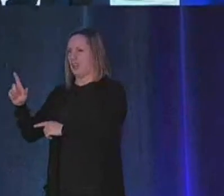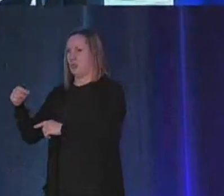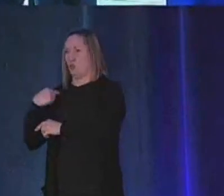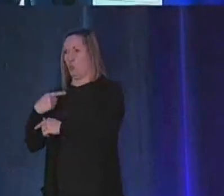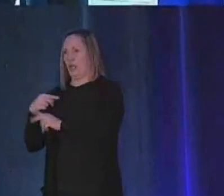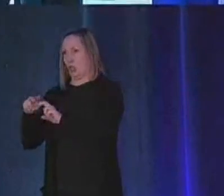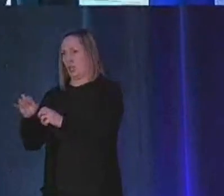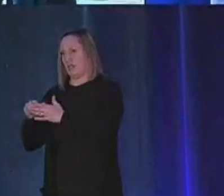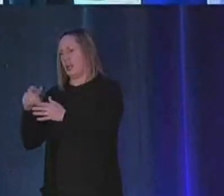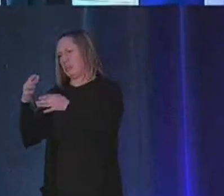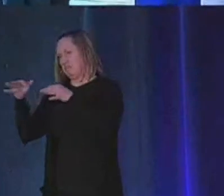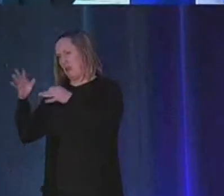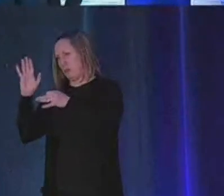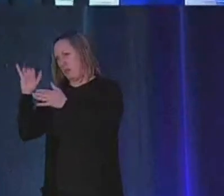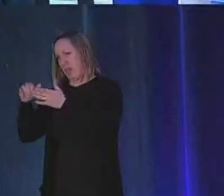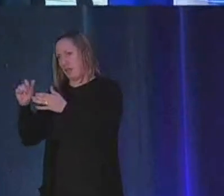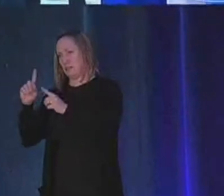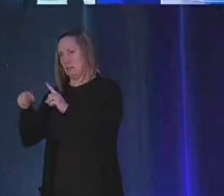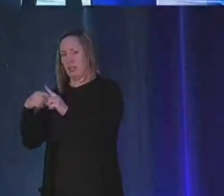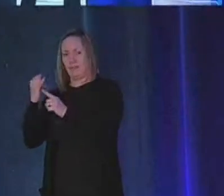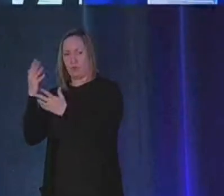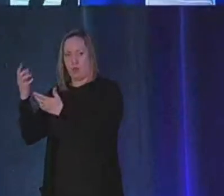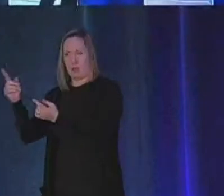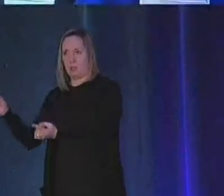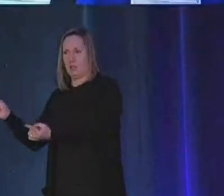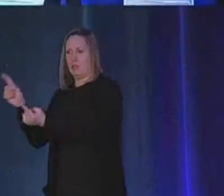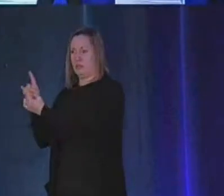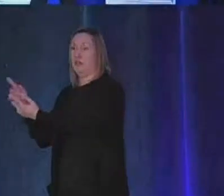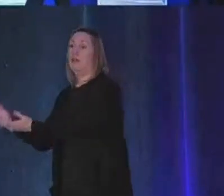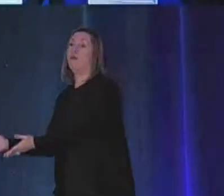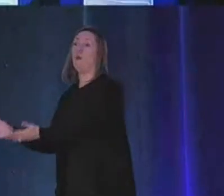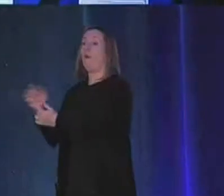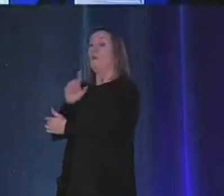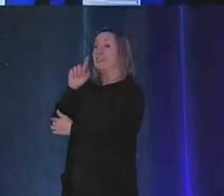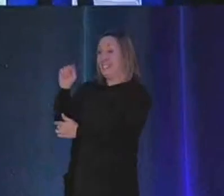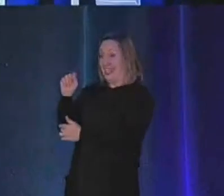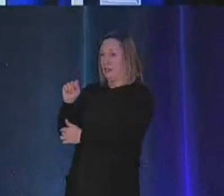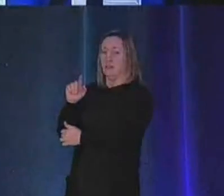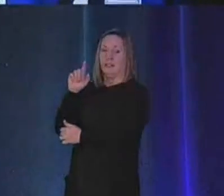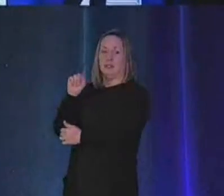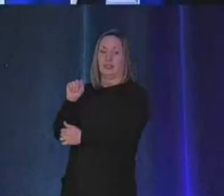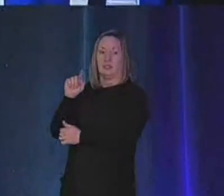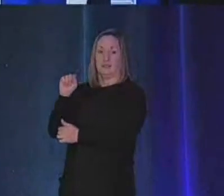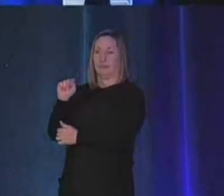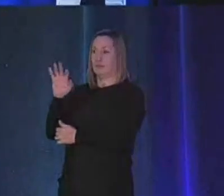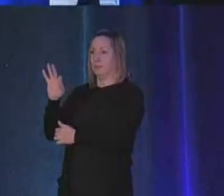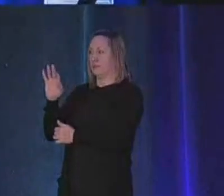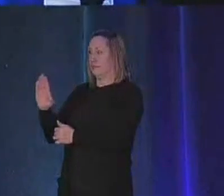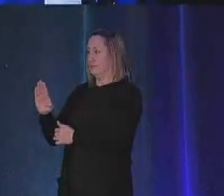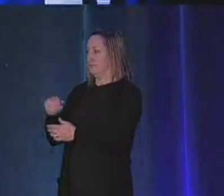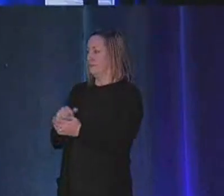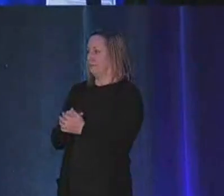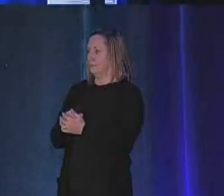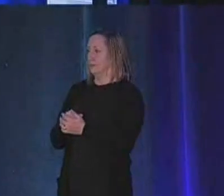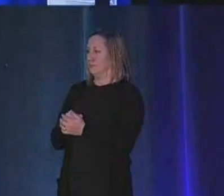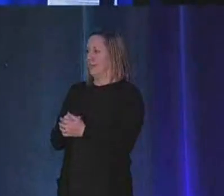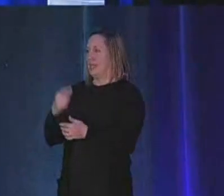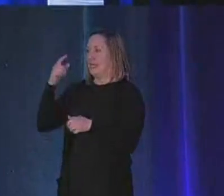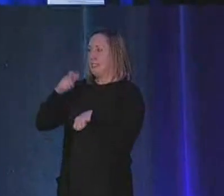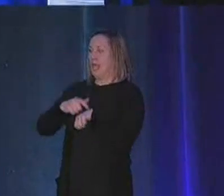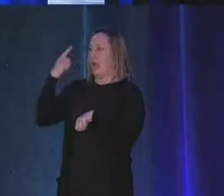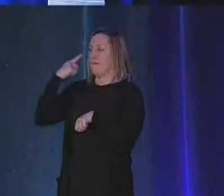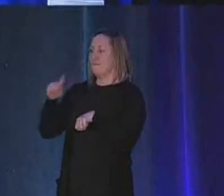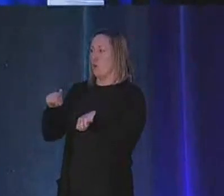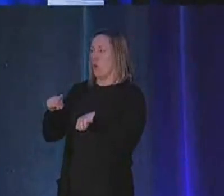going to stand for time to first byte, all right? It's not an official core or vital, though there's been a discussion that it could be, but this